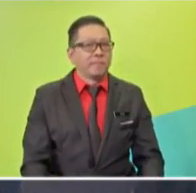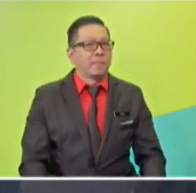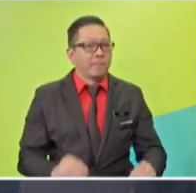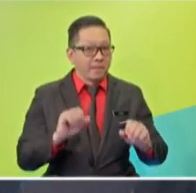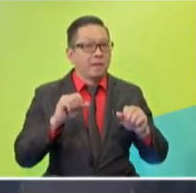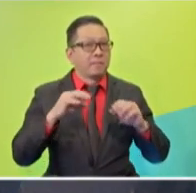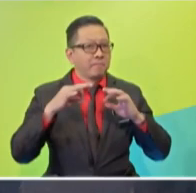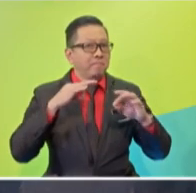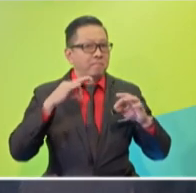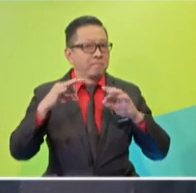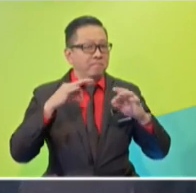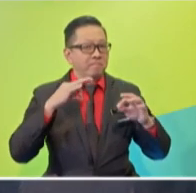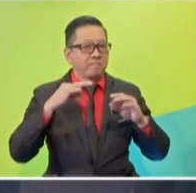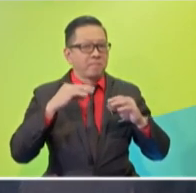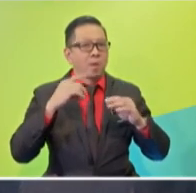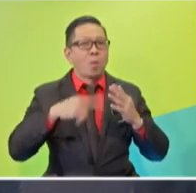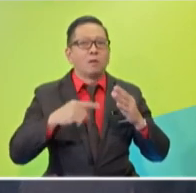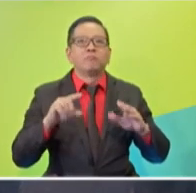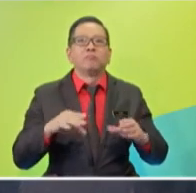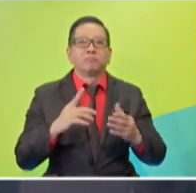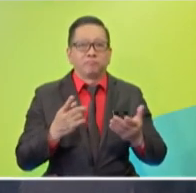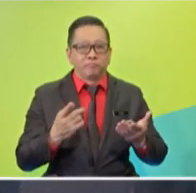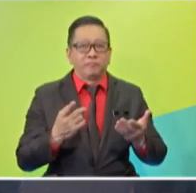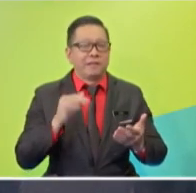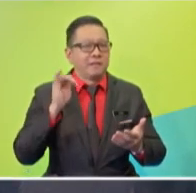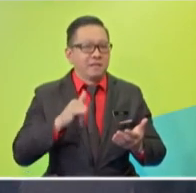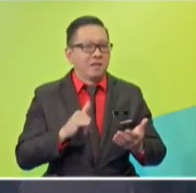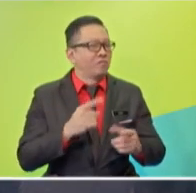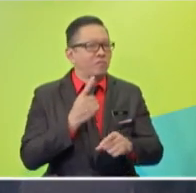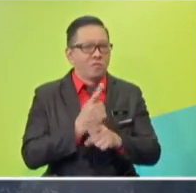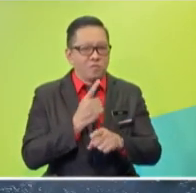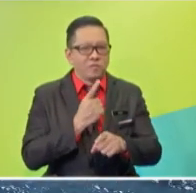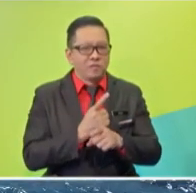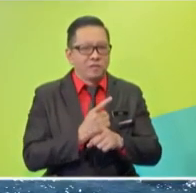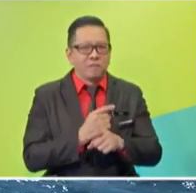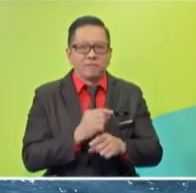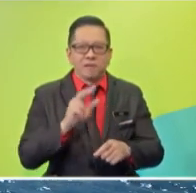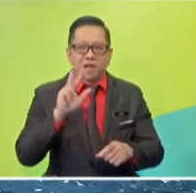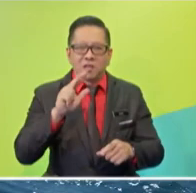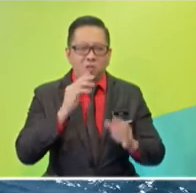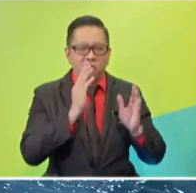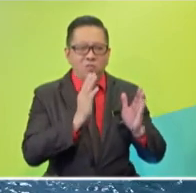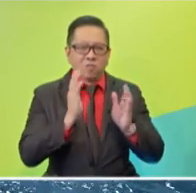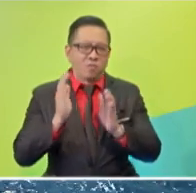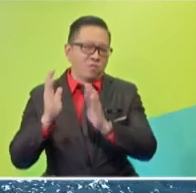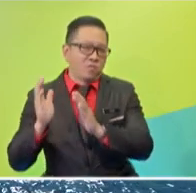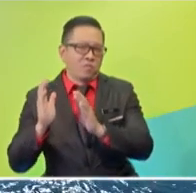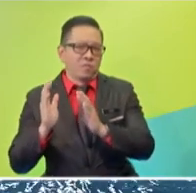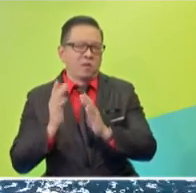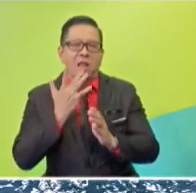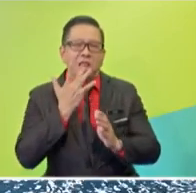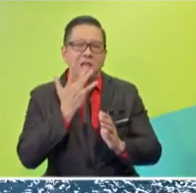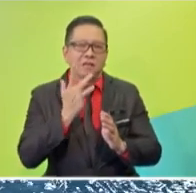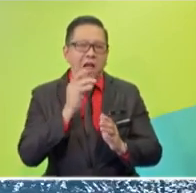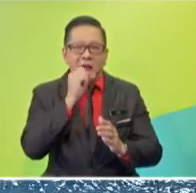Can you explain to us what you do? Yes, of course. There are three stages to tasting ice